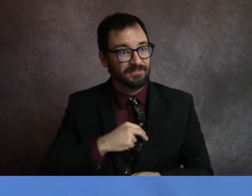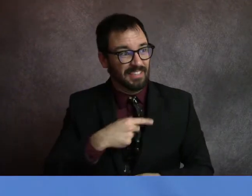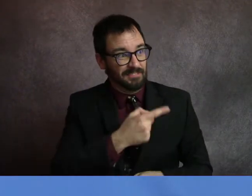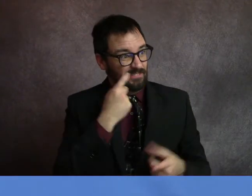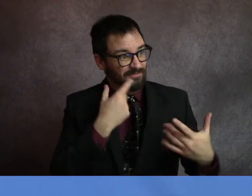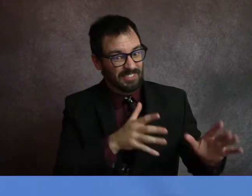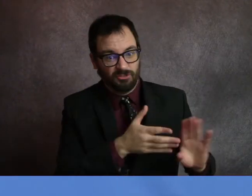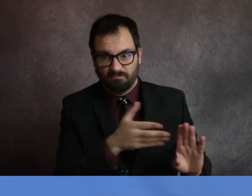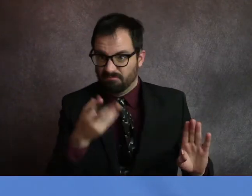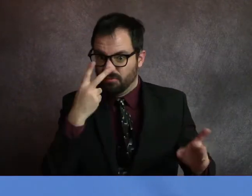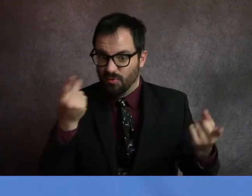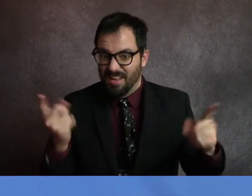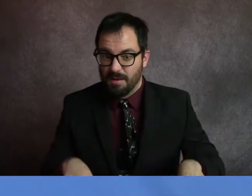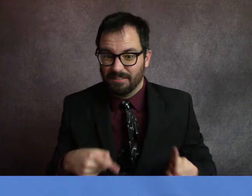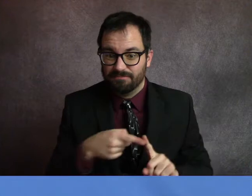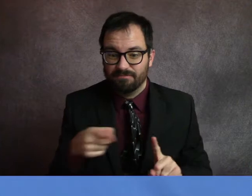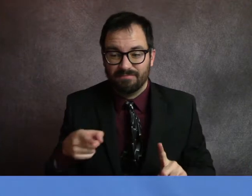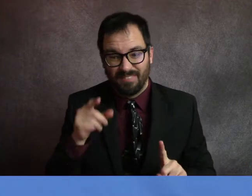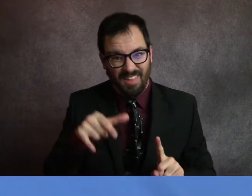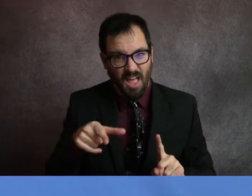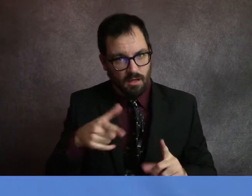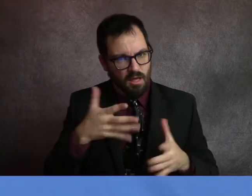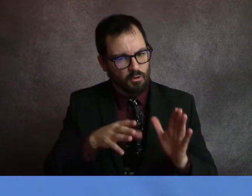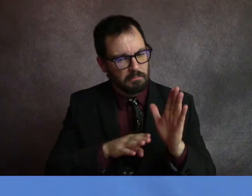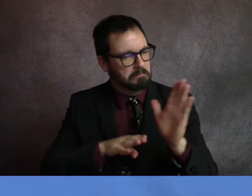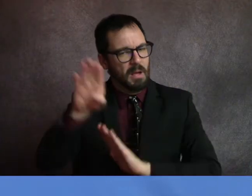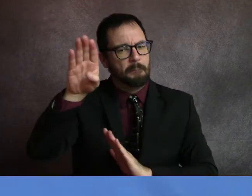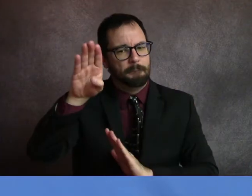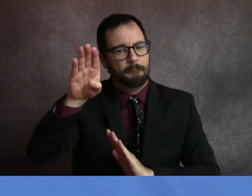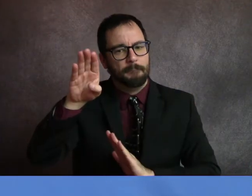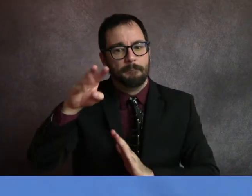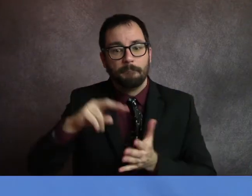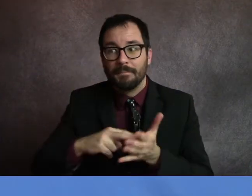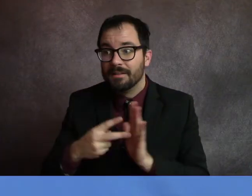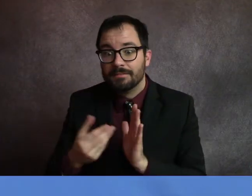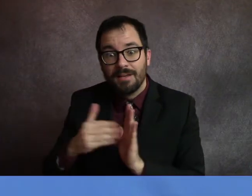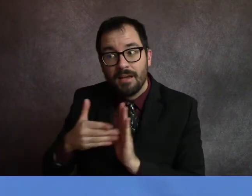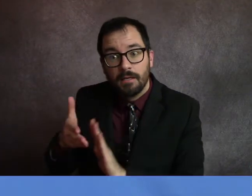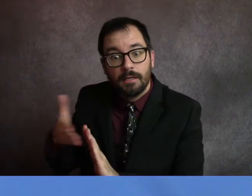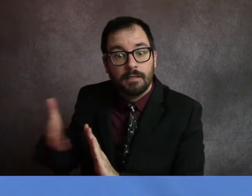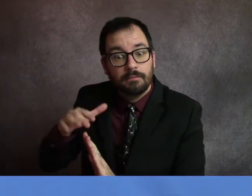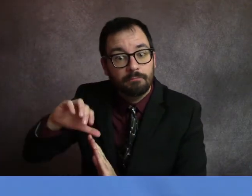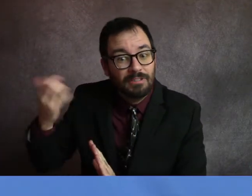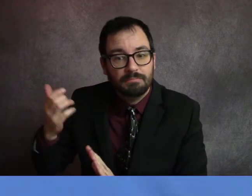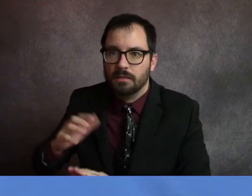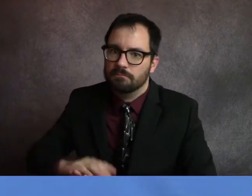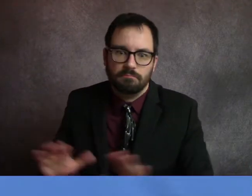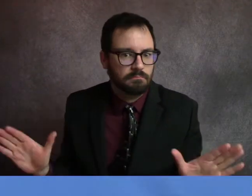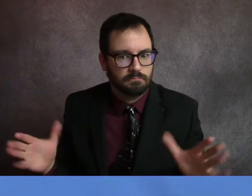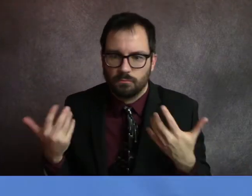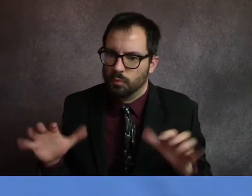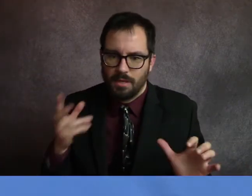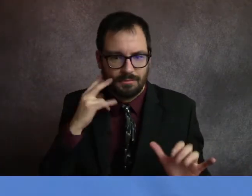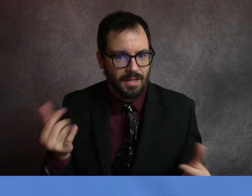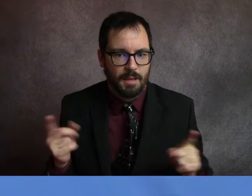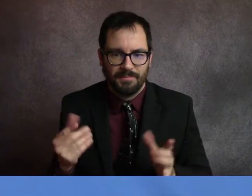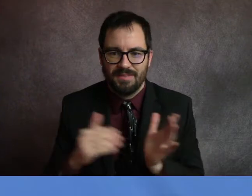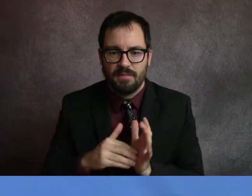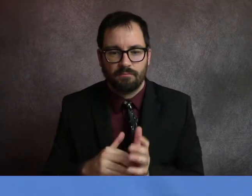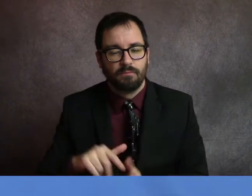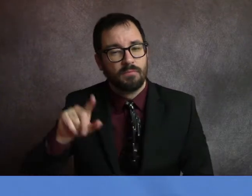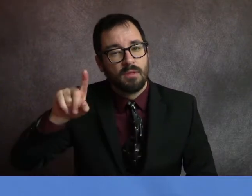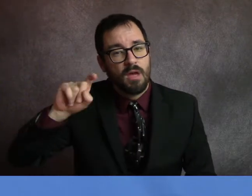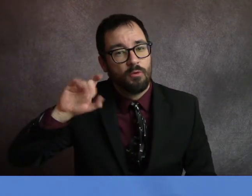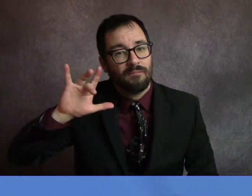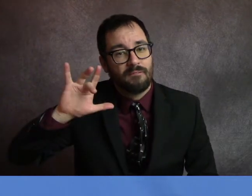again. If you look at the trend, a couple of days before Thanksgiving, we were averaging about 125 cases of coronavirus per day in the city of Boston. 5 days